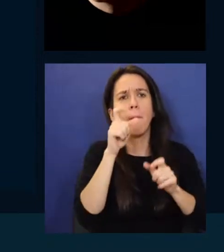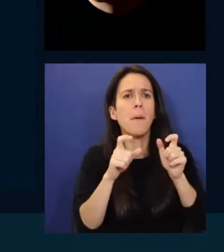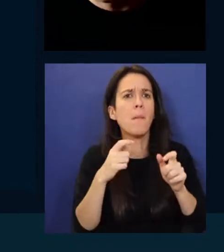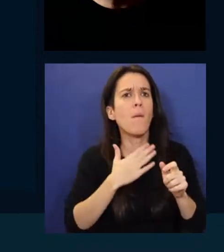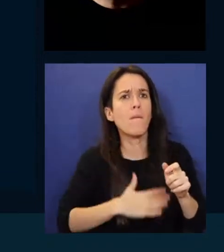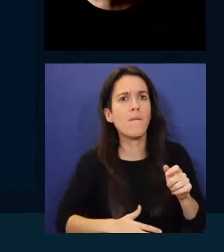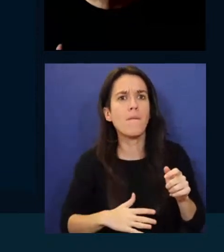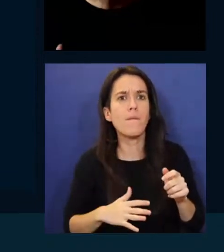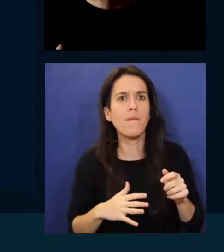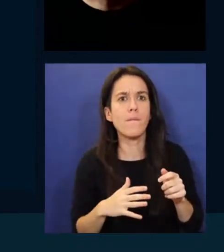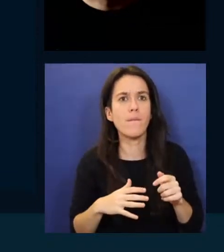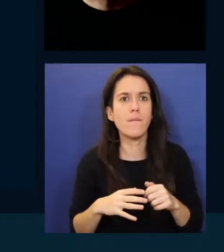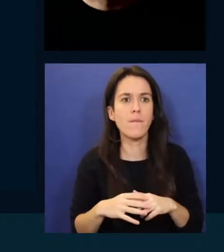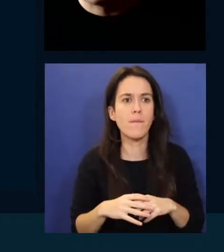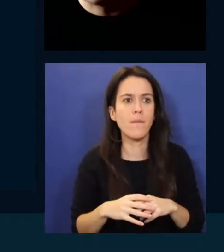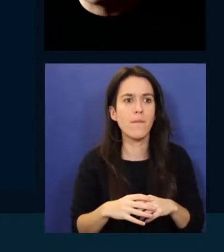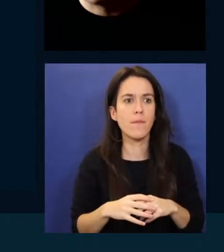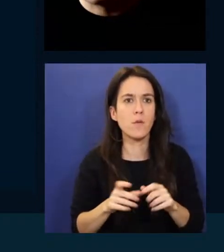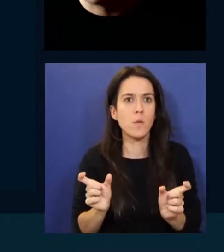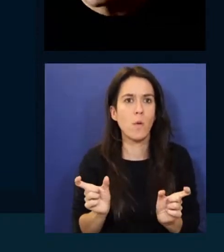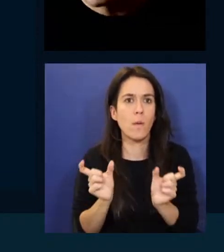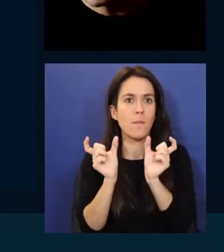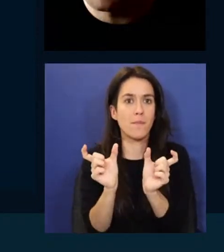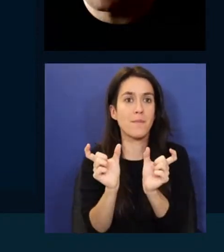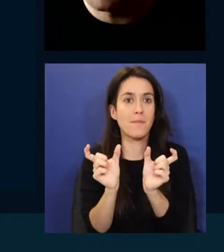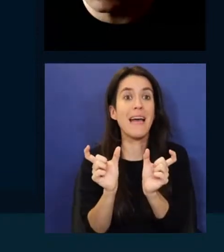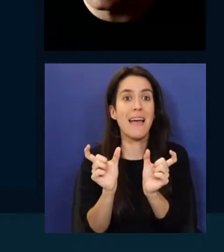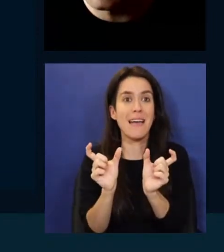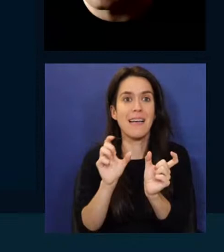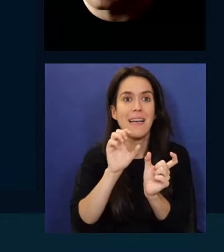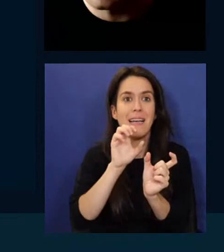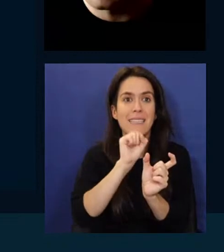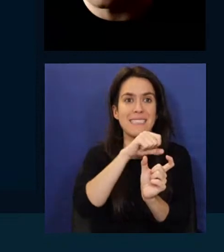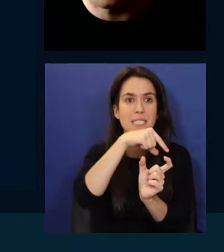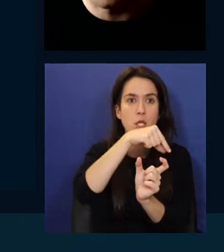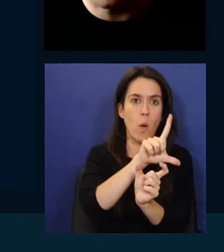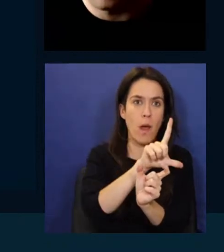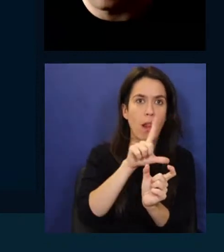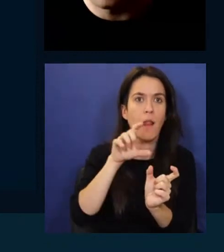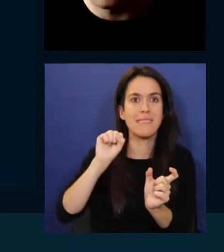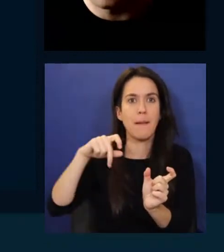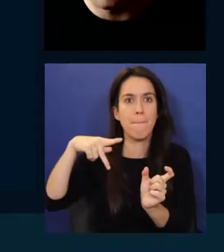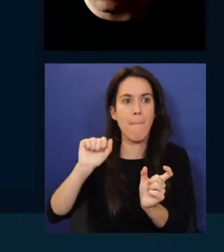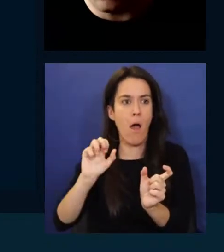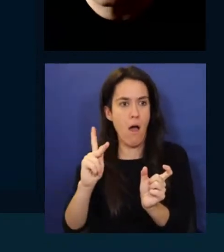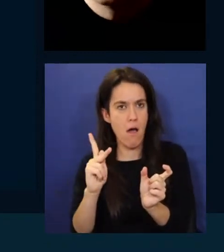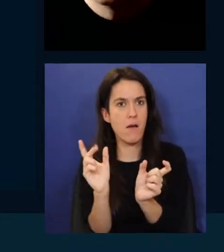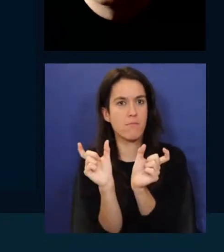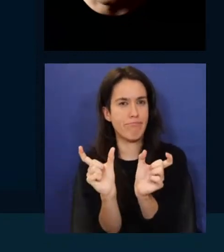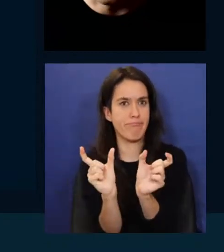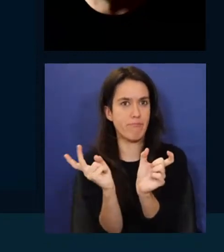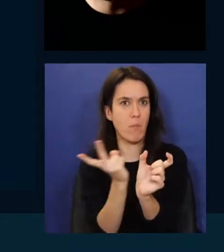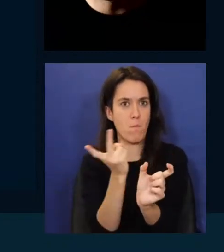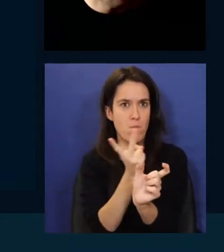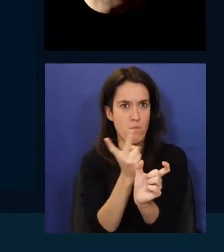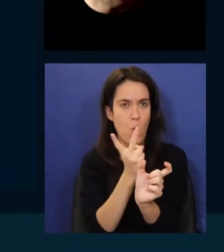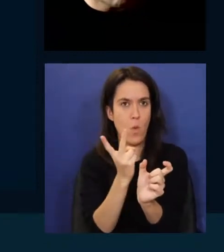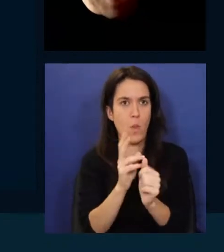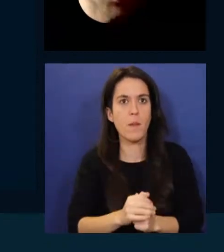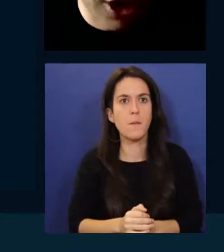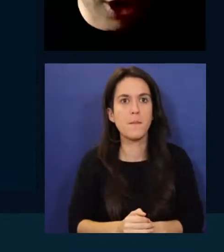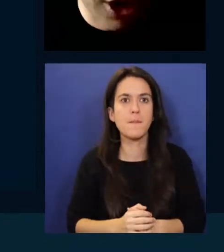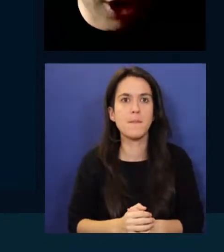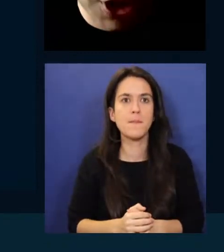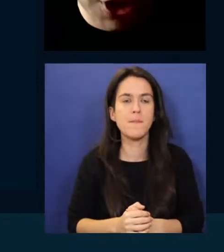Spark, as we see among the data science community, is sort of taken off in a pretty major way. We support batch workloads